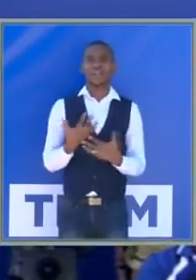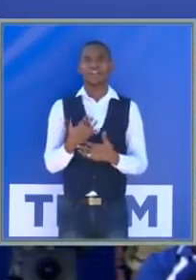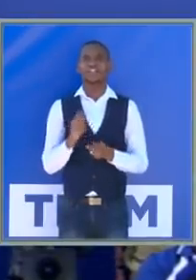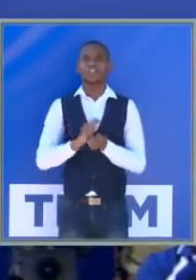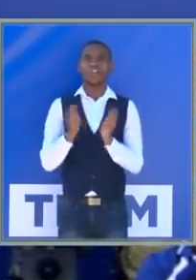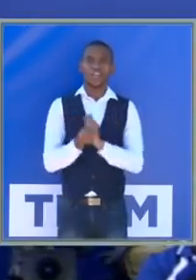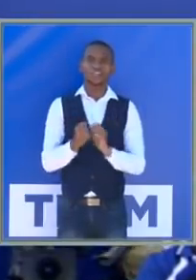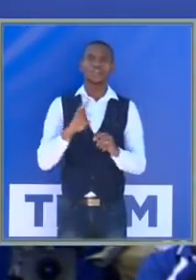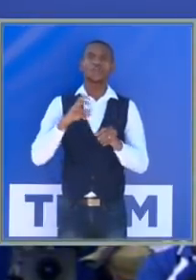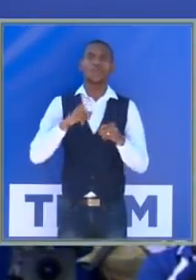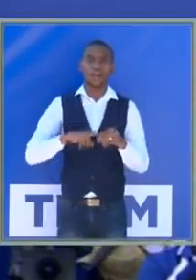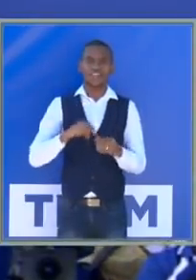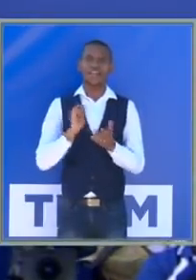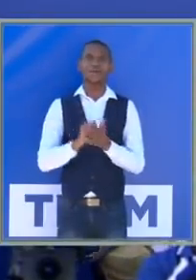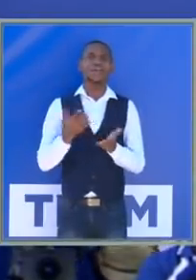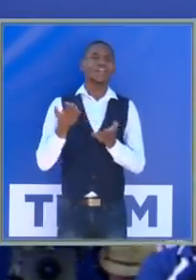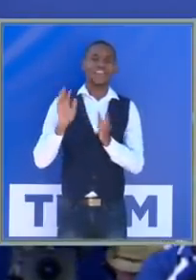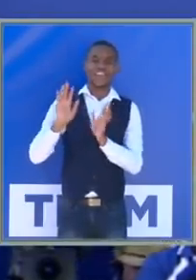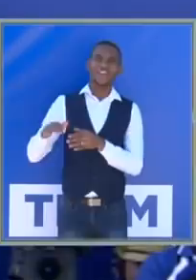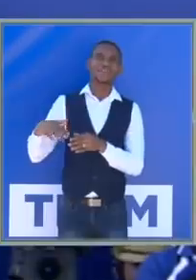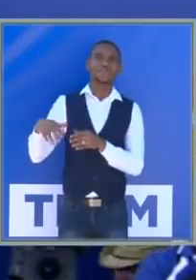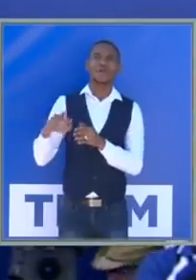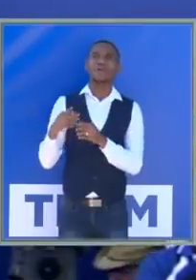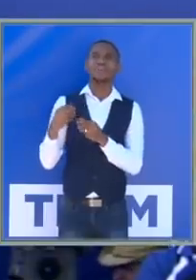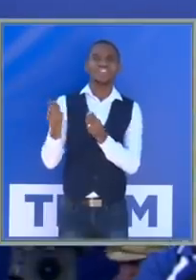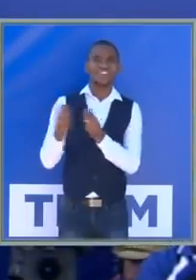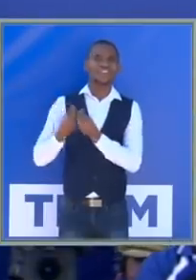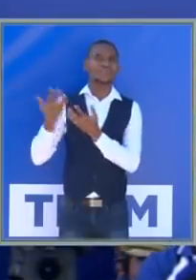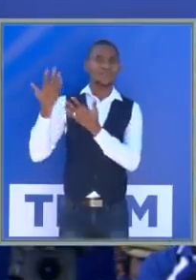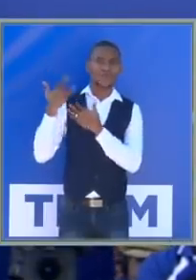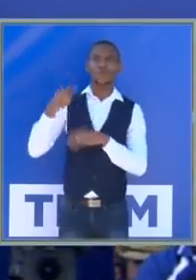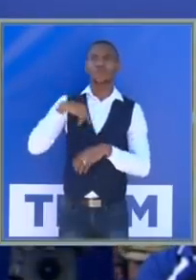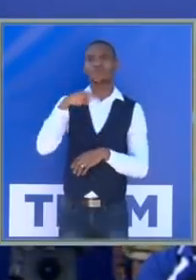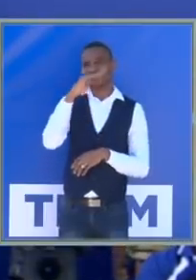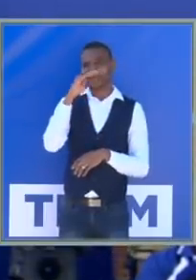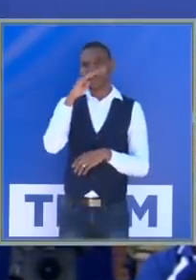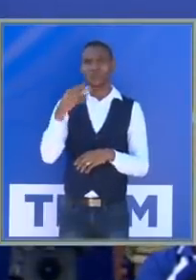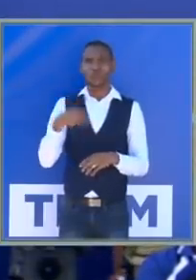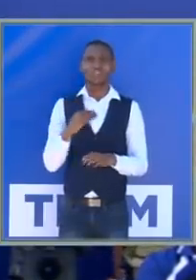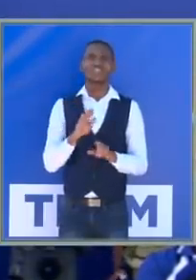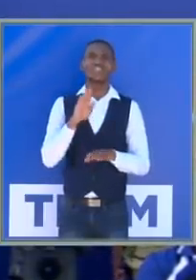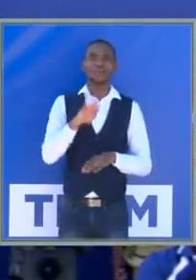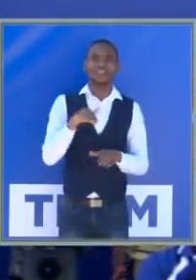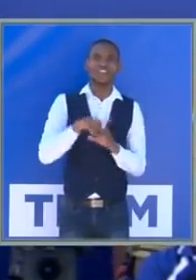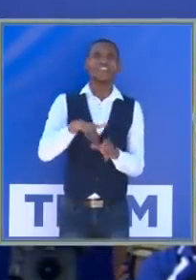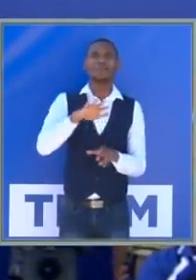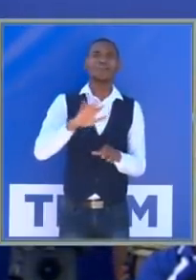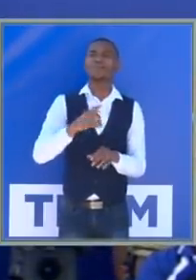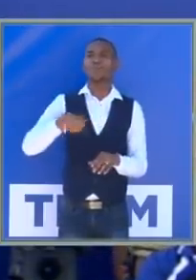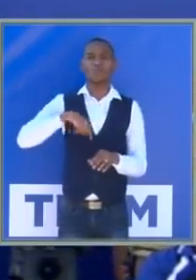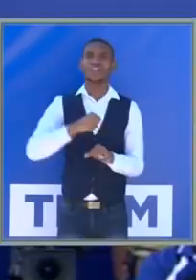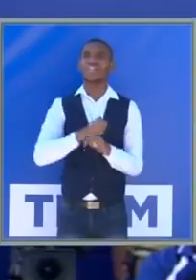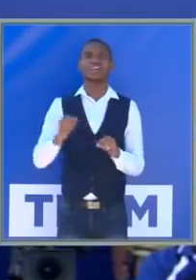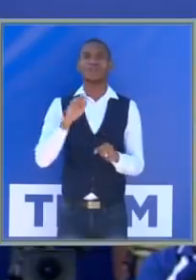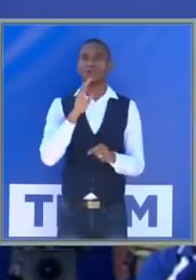that we leave behind everything we've become used to and step into a place we've never been before